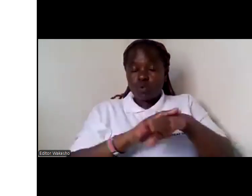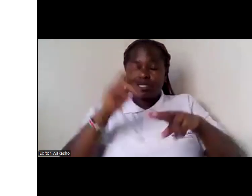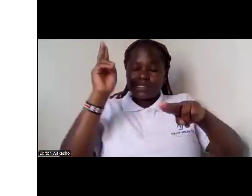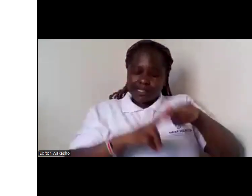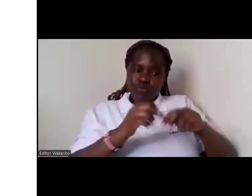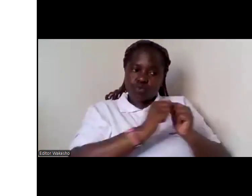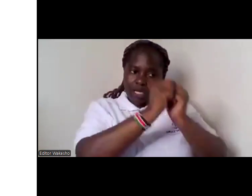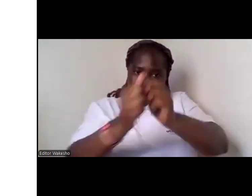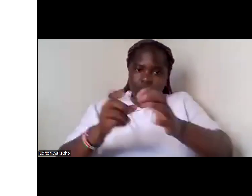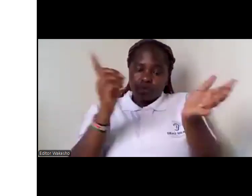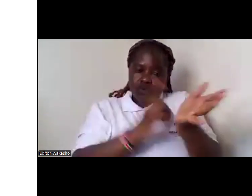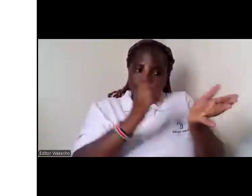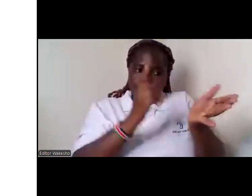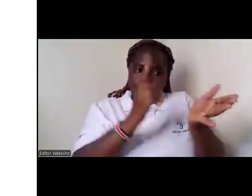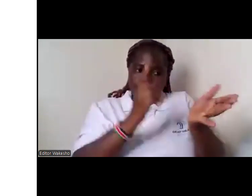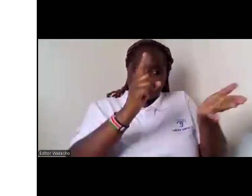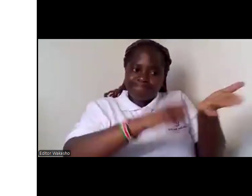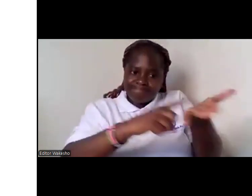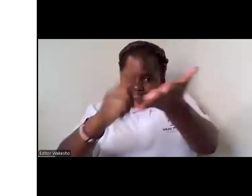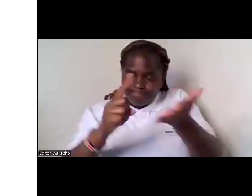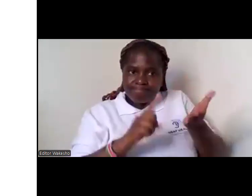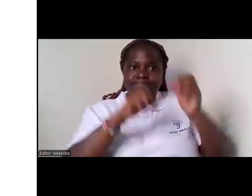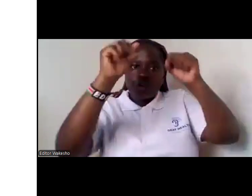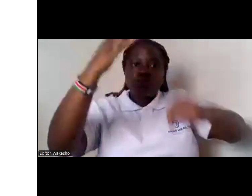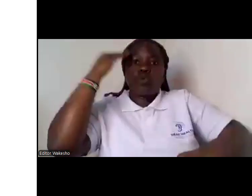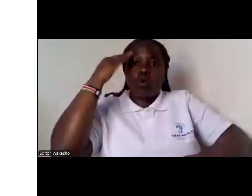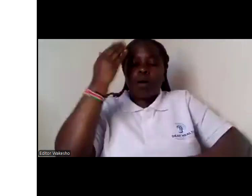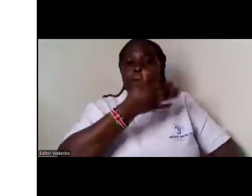with the doctor so that we find out